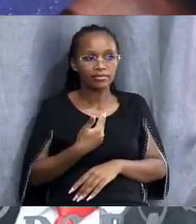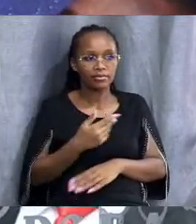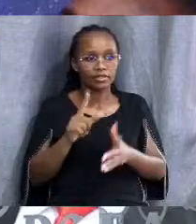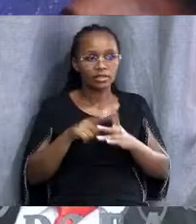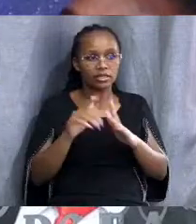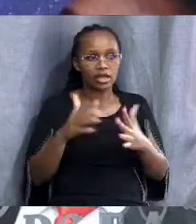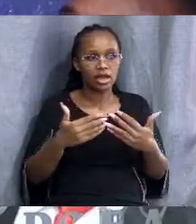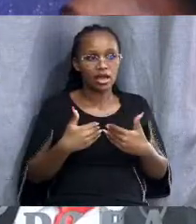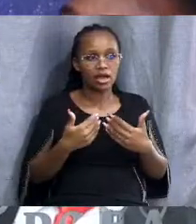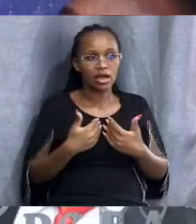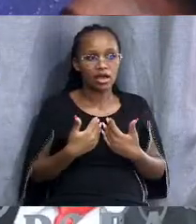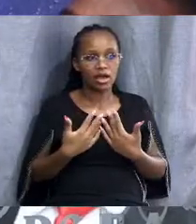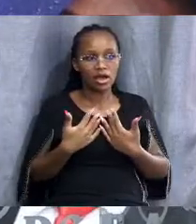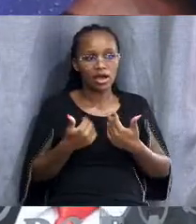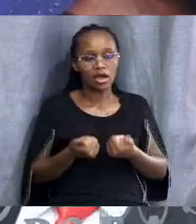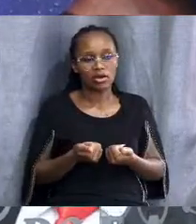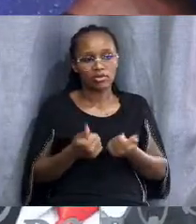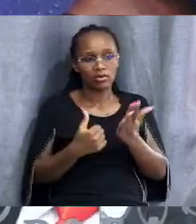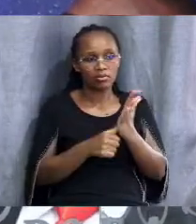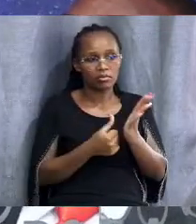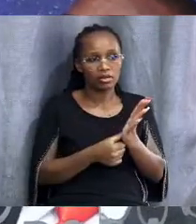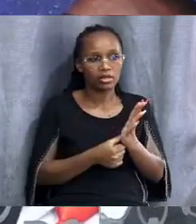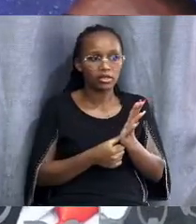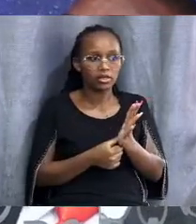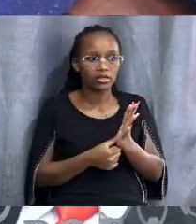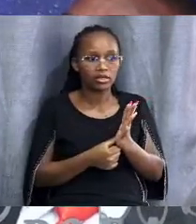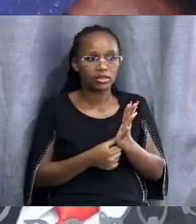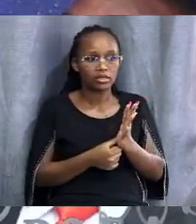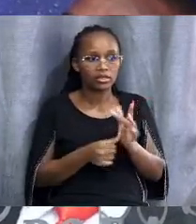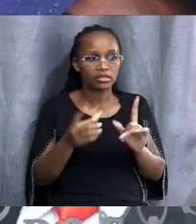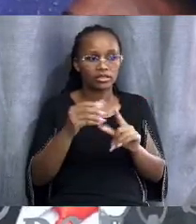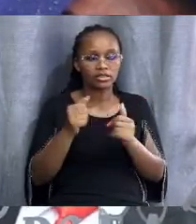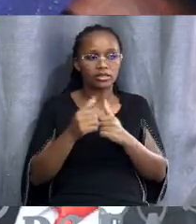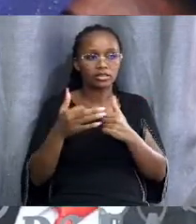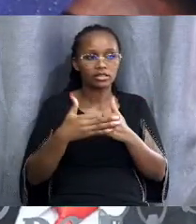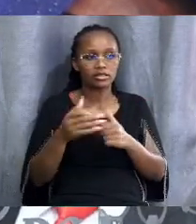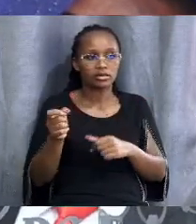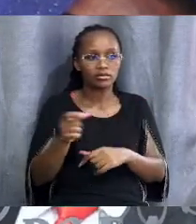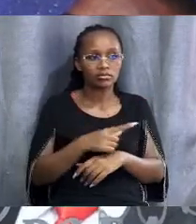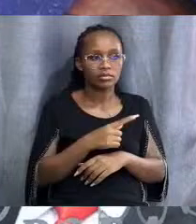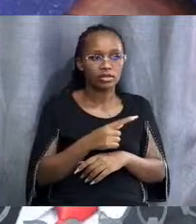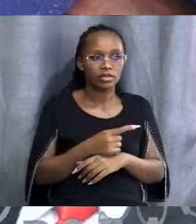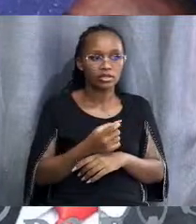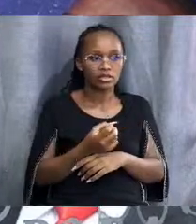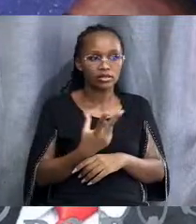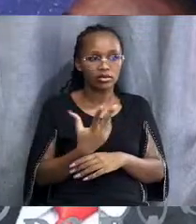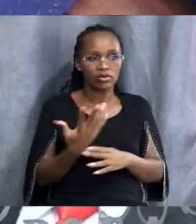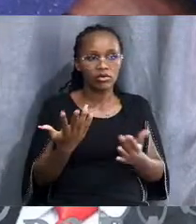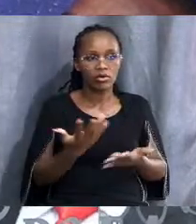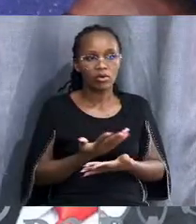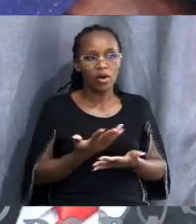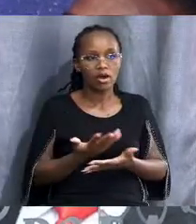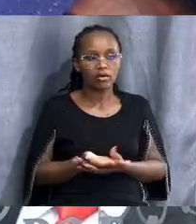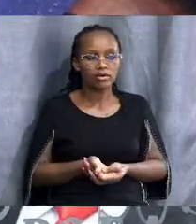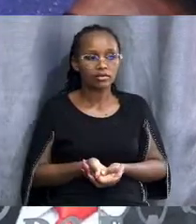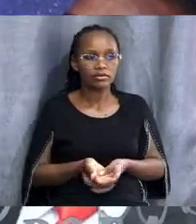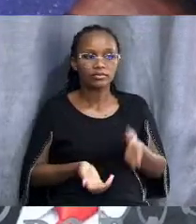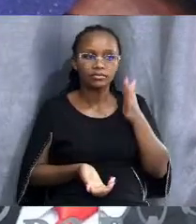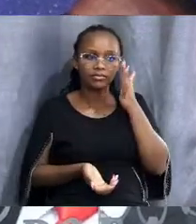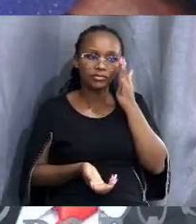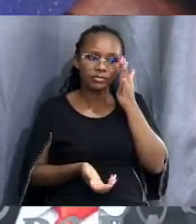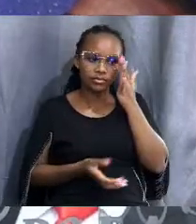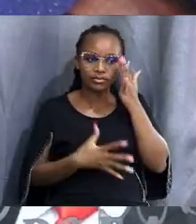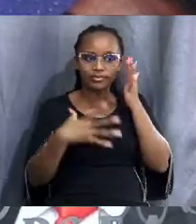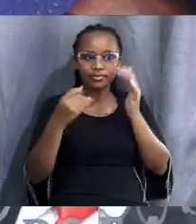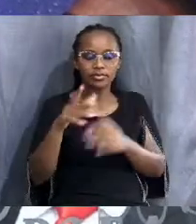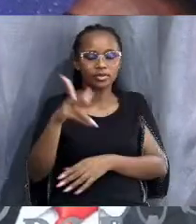started having health complications on date 18, the month of 12, 2023, and was rushed